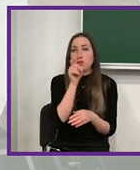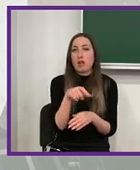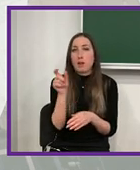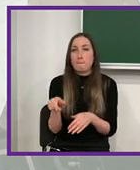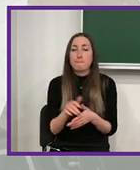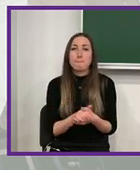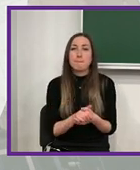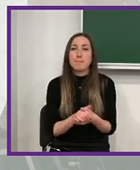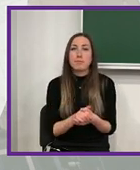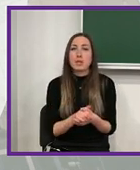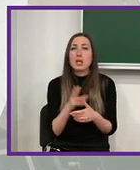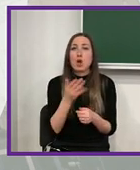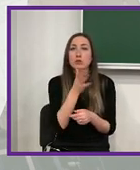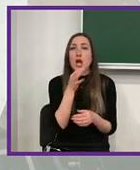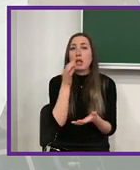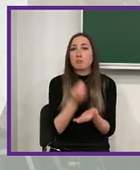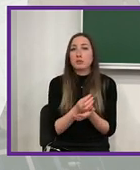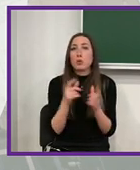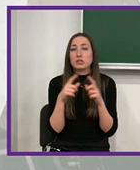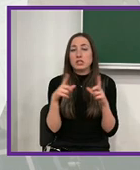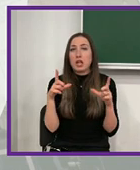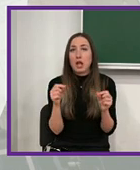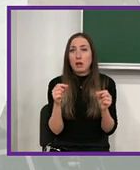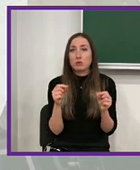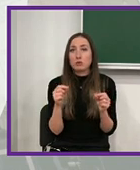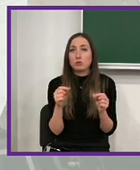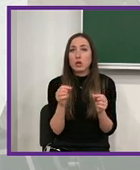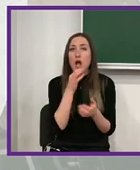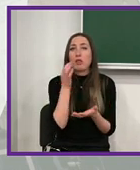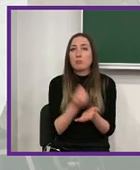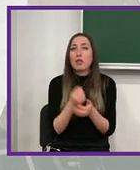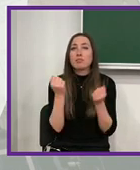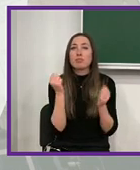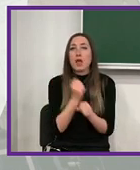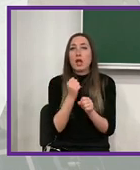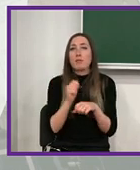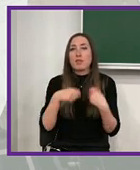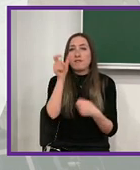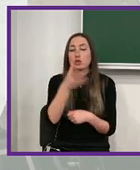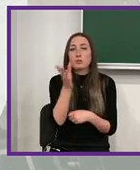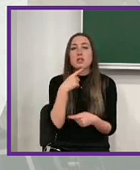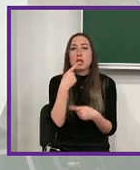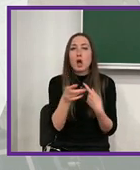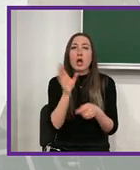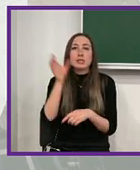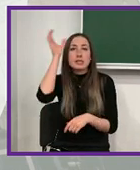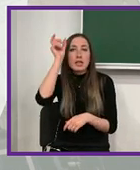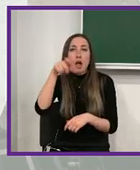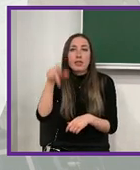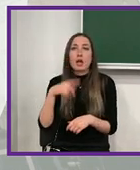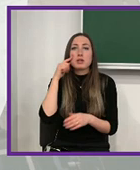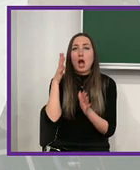responsible company, you should kind of talk to scientists and find out what you need to do is really